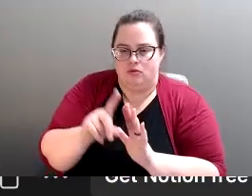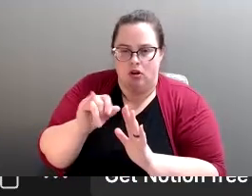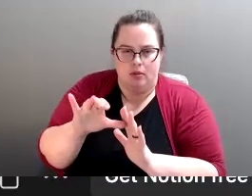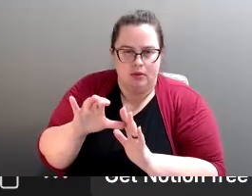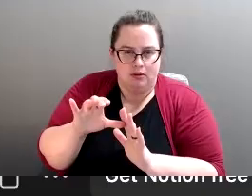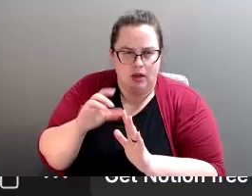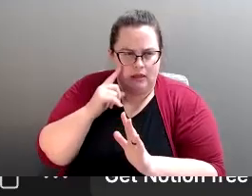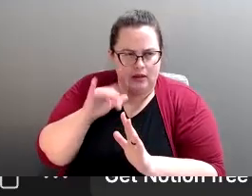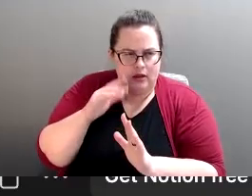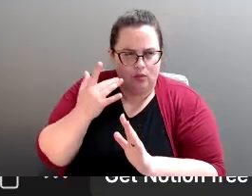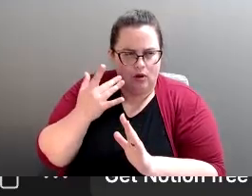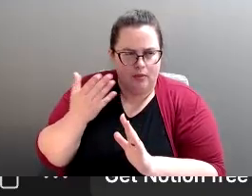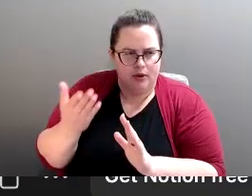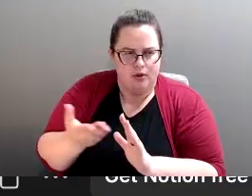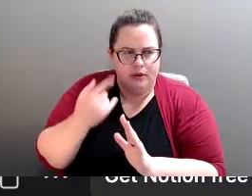me about,